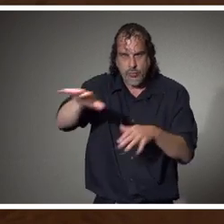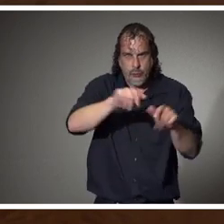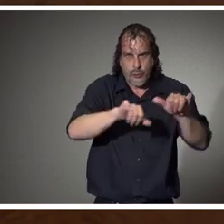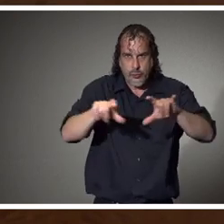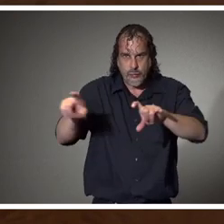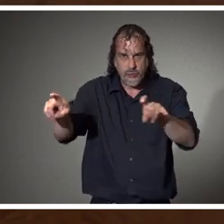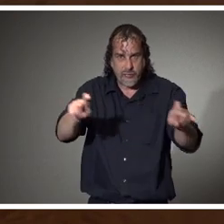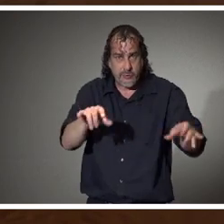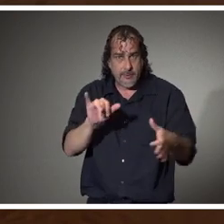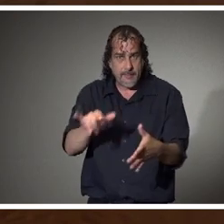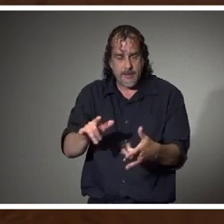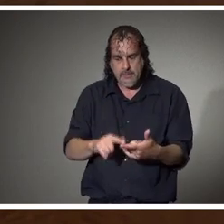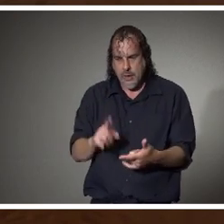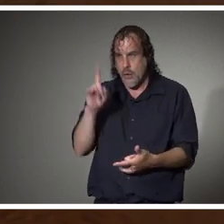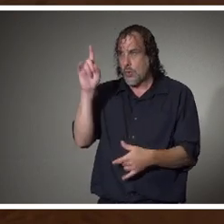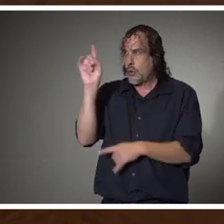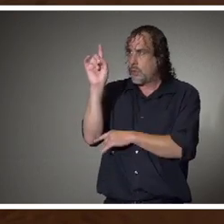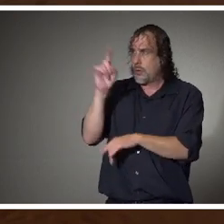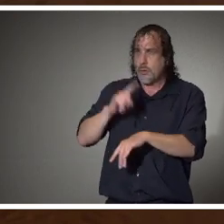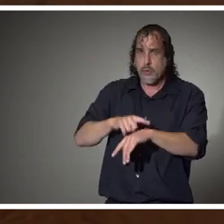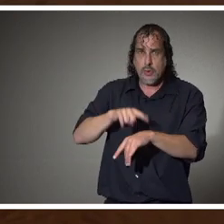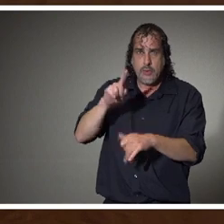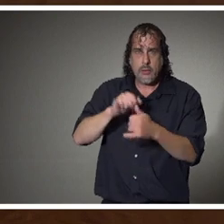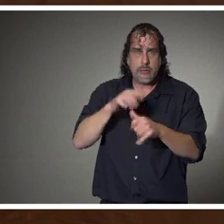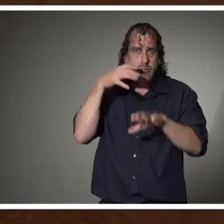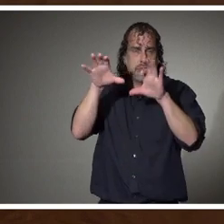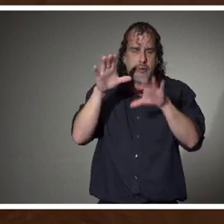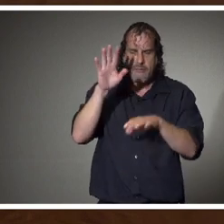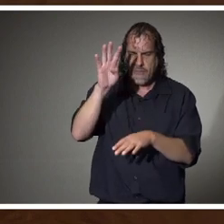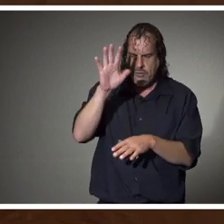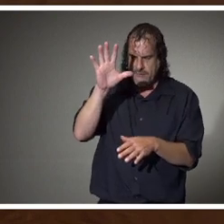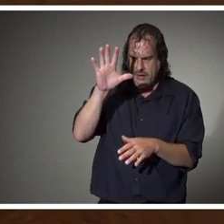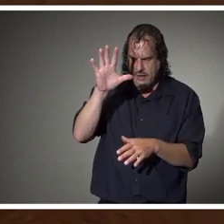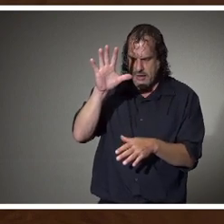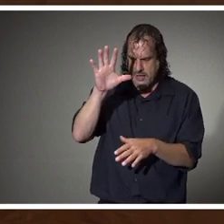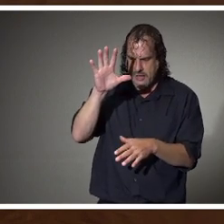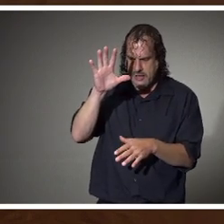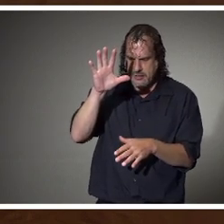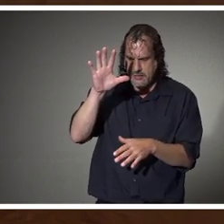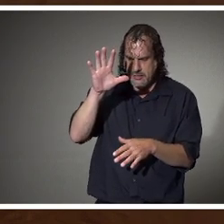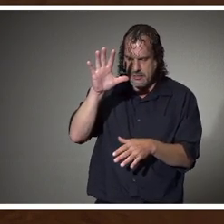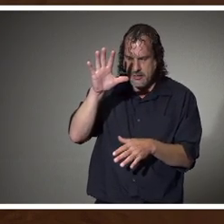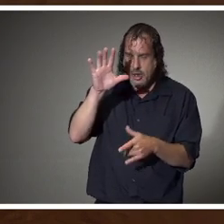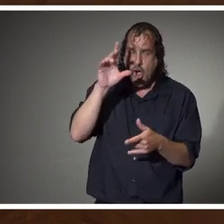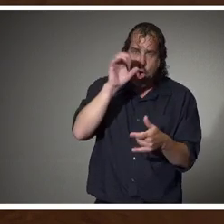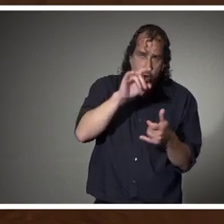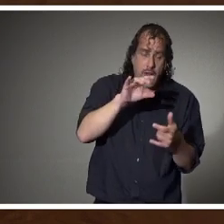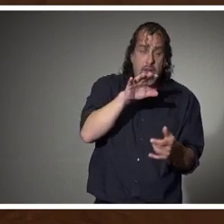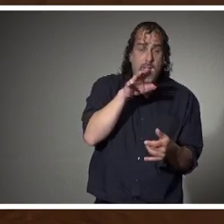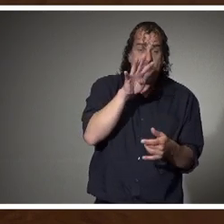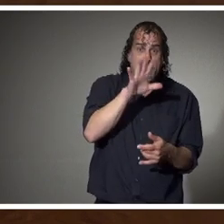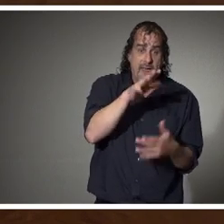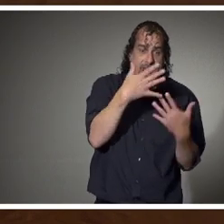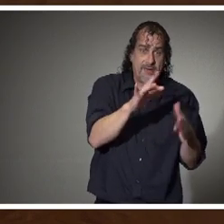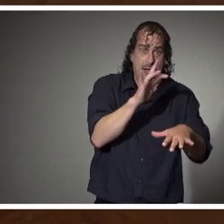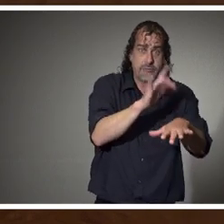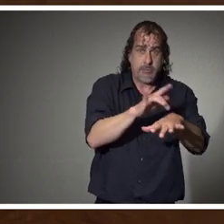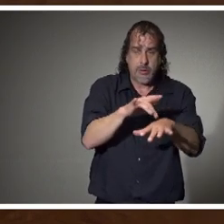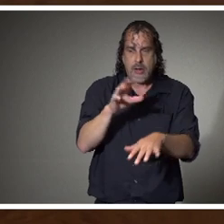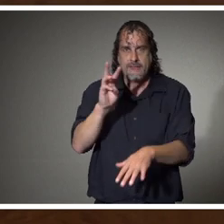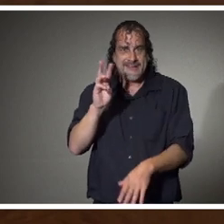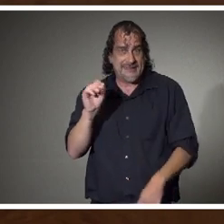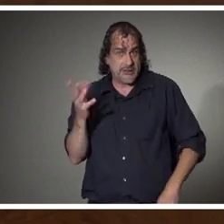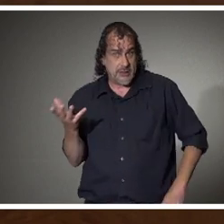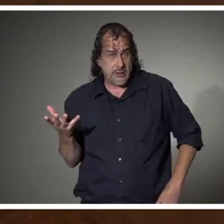of about 1 o'clock today, we've already delivered to over 45 of those 62 facilities that we were headed to today. So we continue with the Mississippi